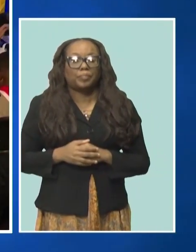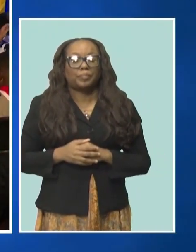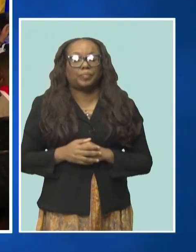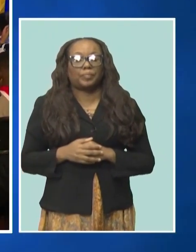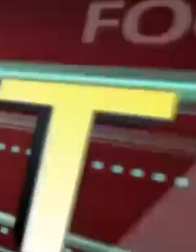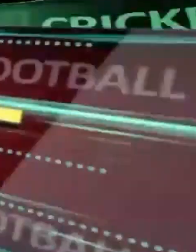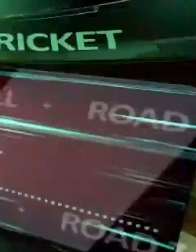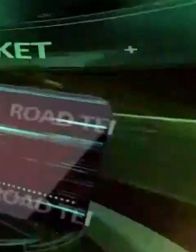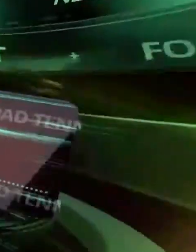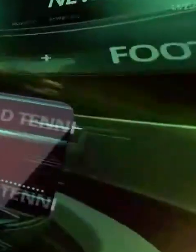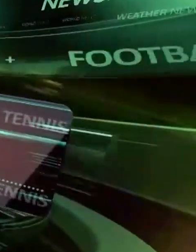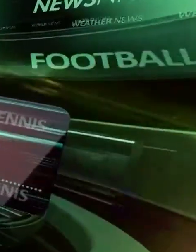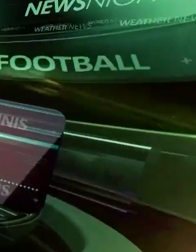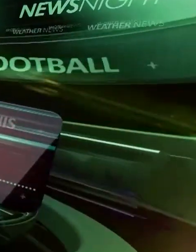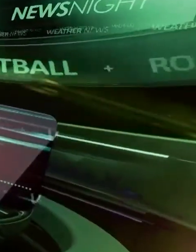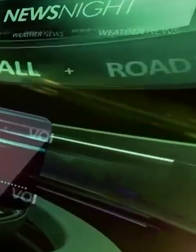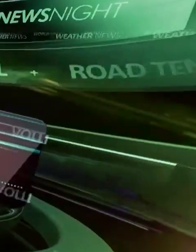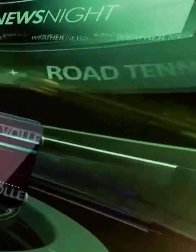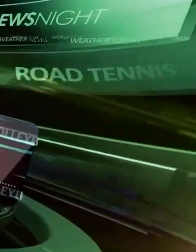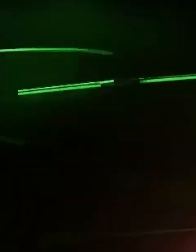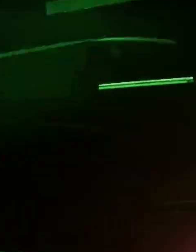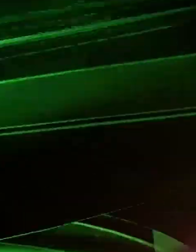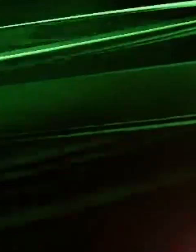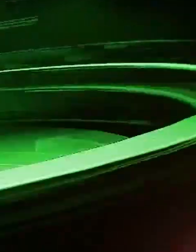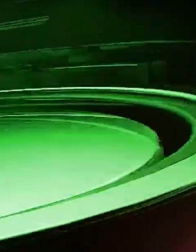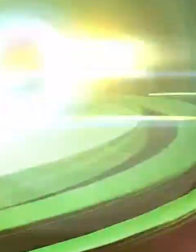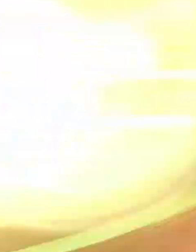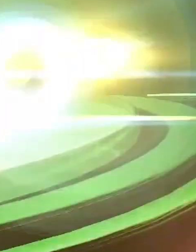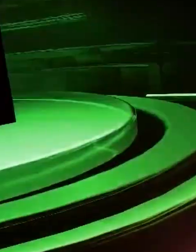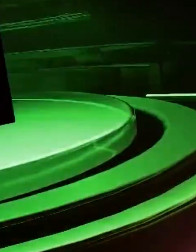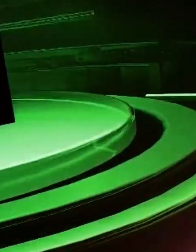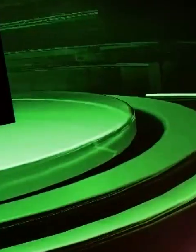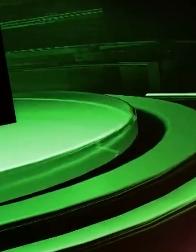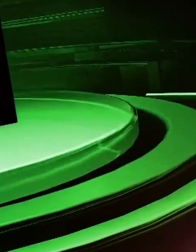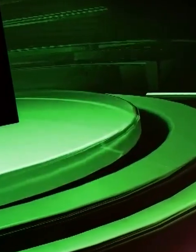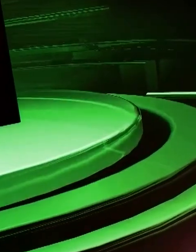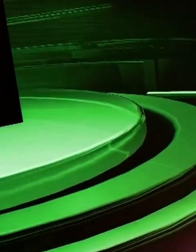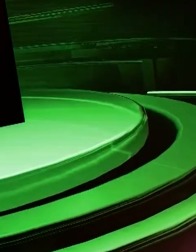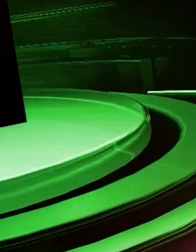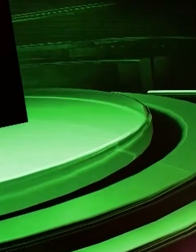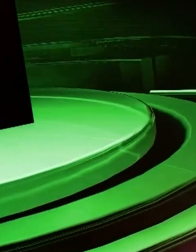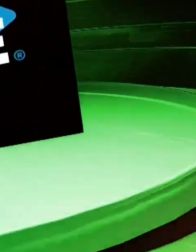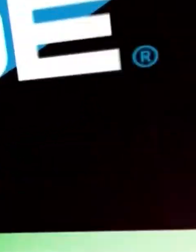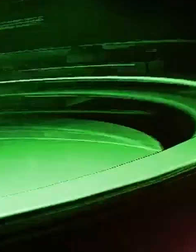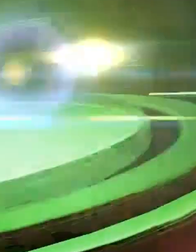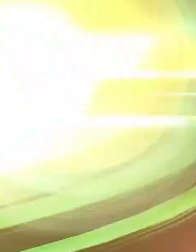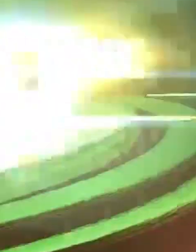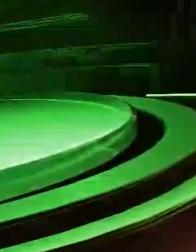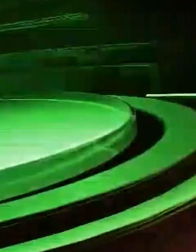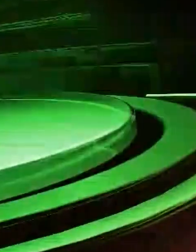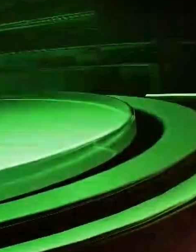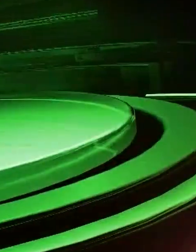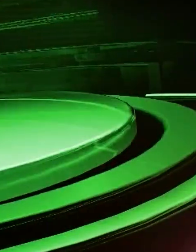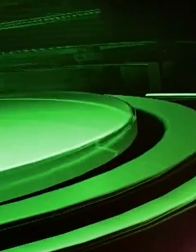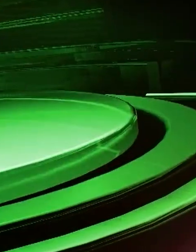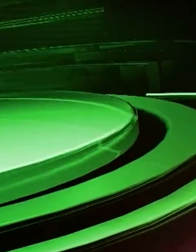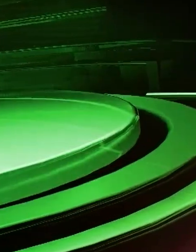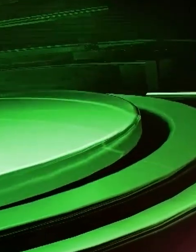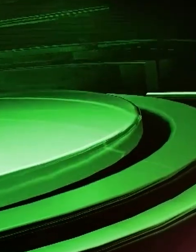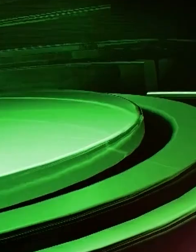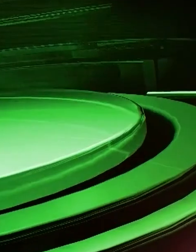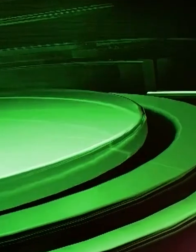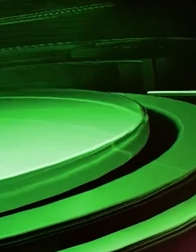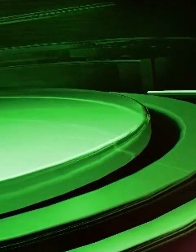CBC News. Sports Night is brought to you by Power Inn. Pause is power. And by Dasani.